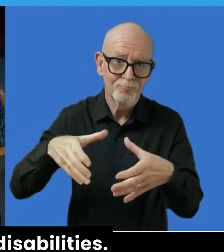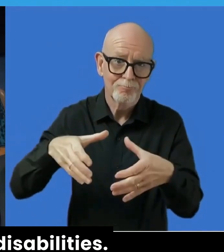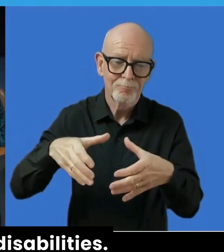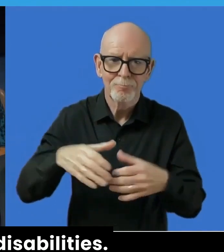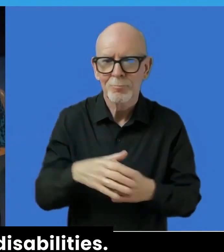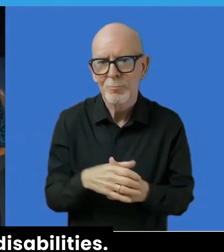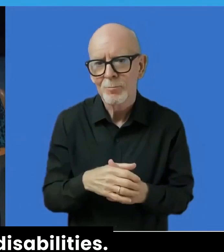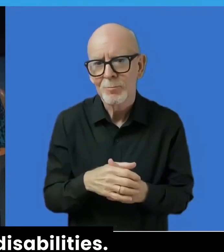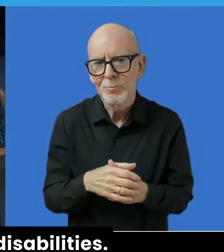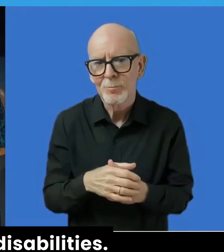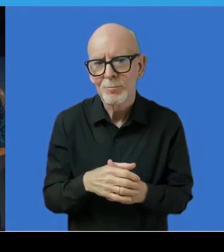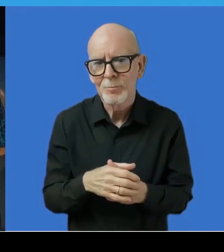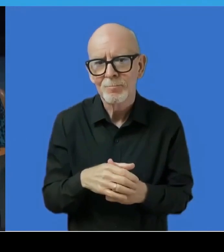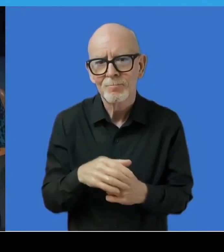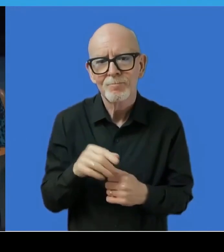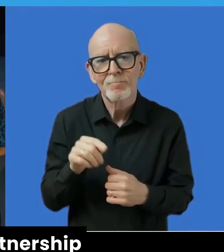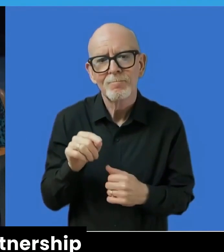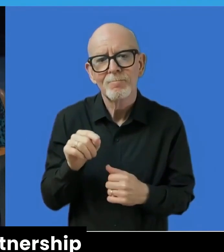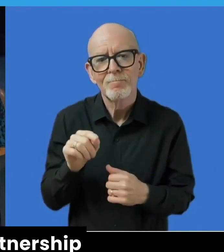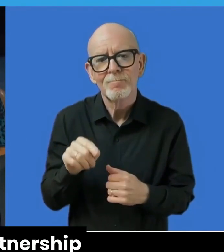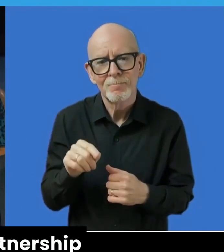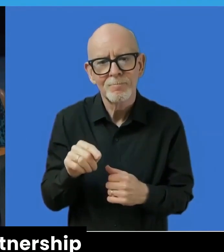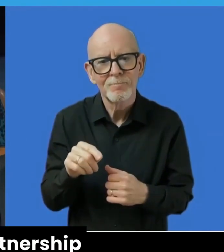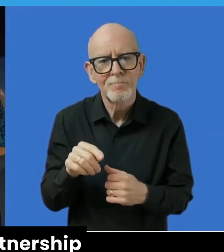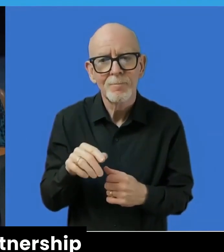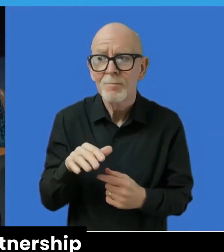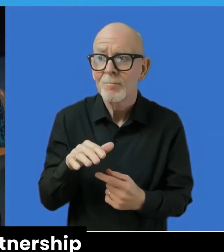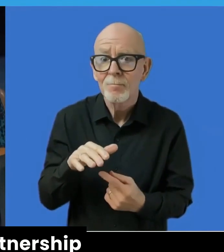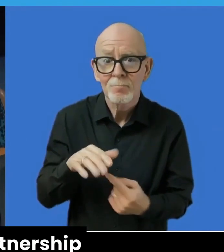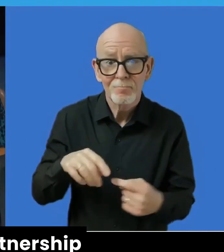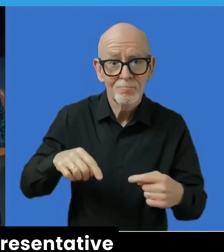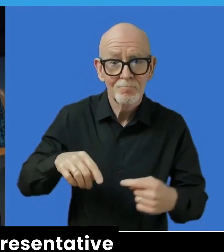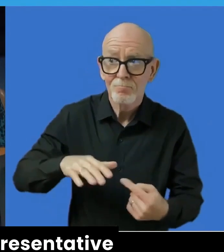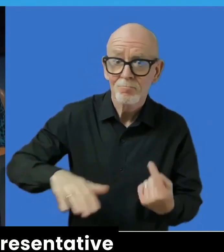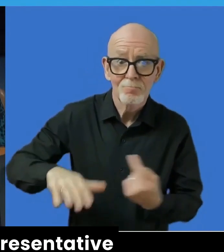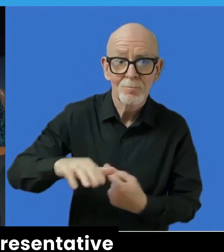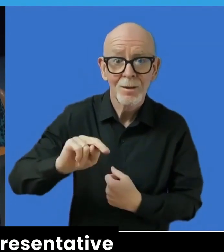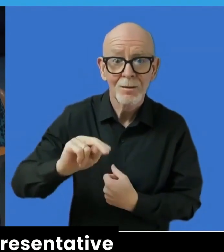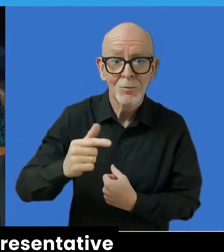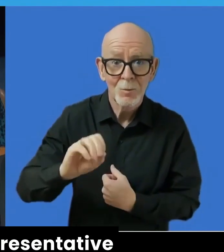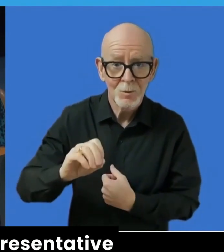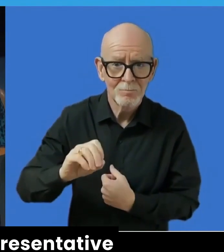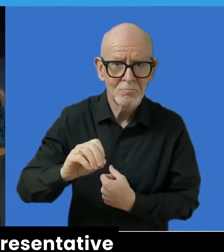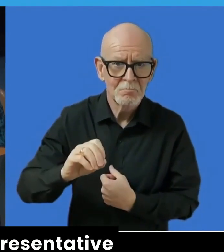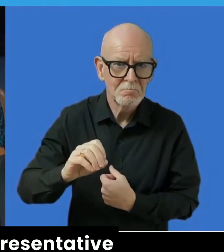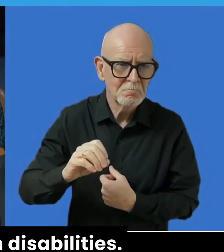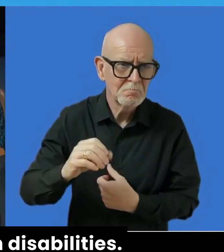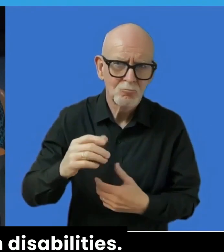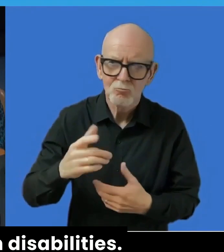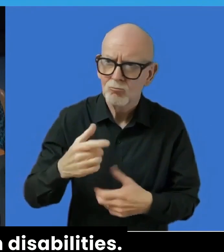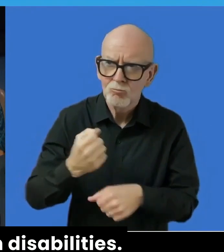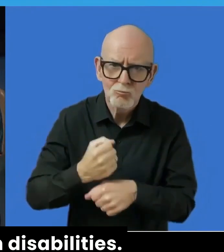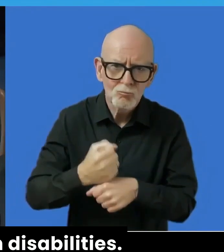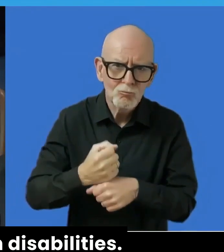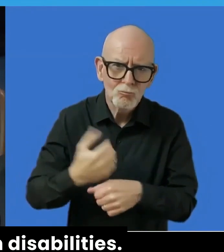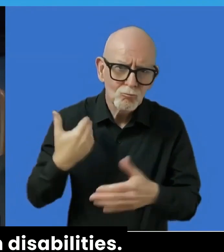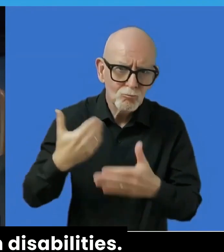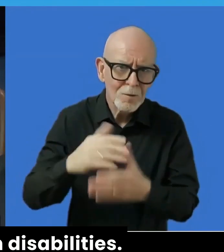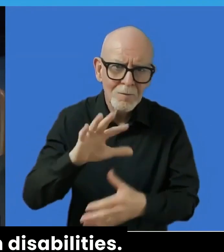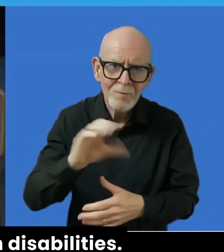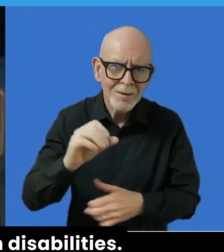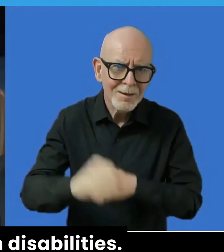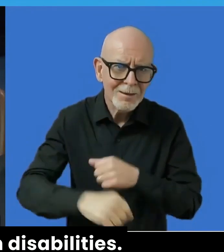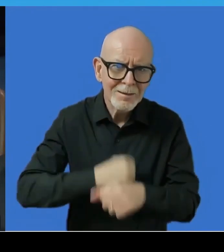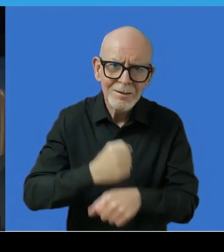and adults with disabilities. Our work is driven by partnership with self-advocates and representative organizations of persons